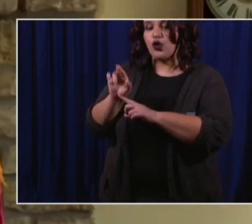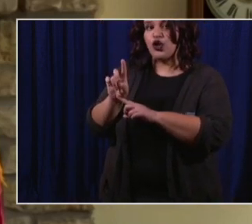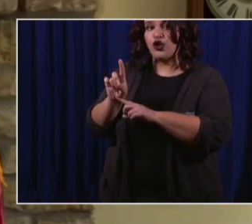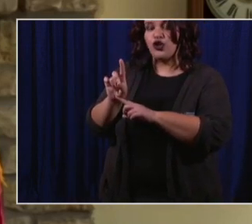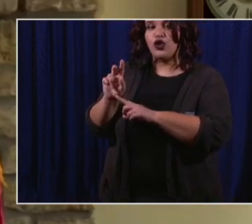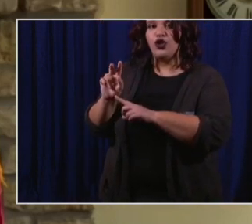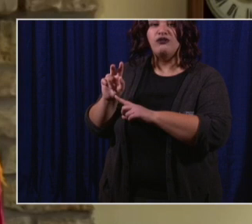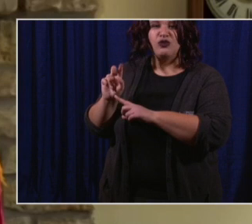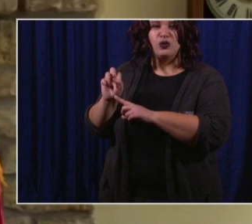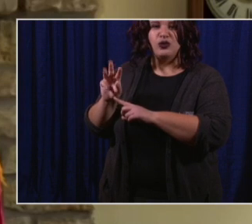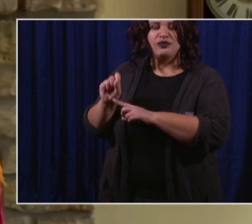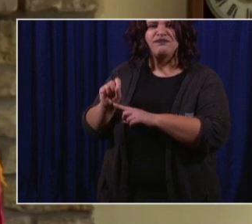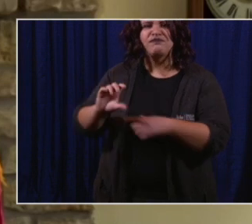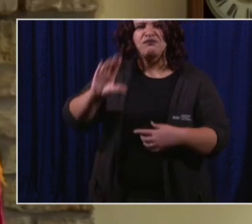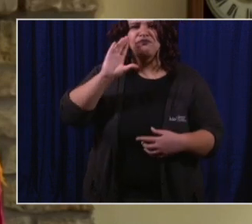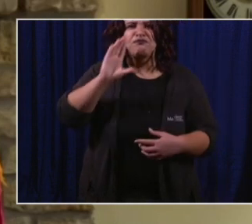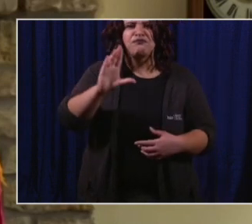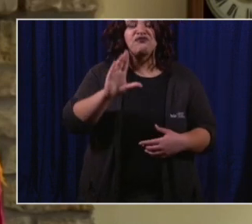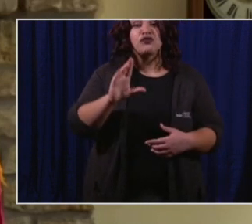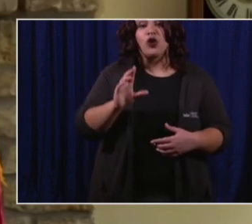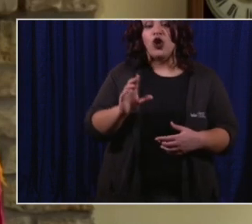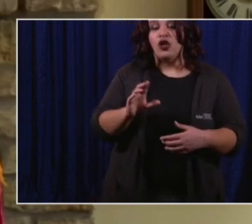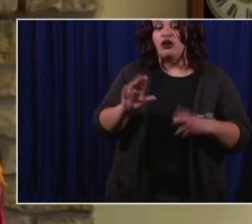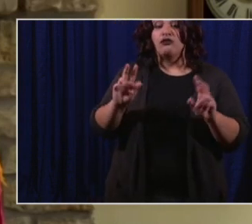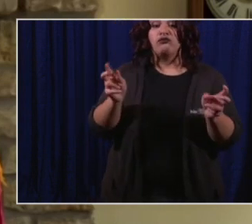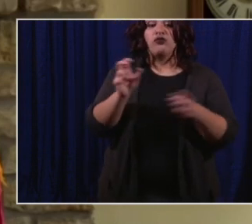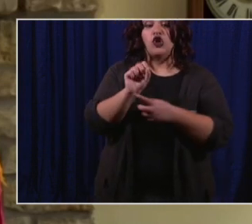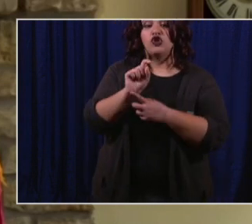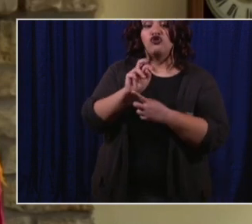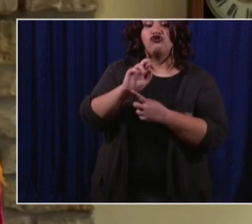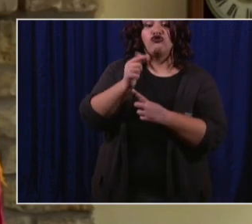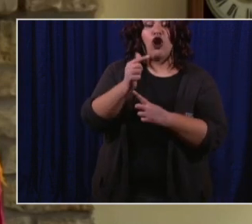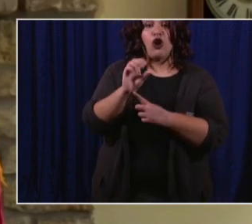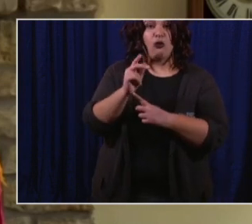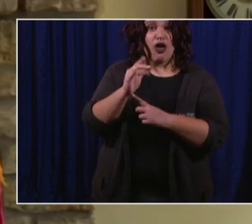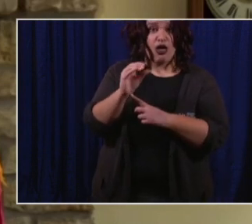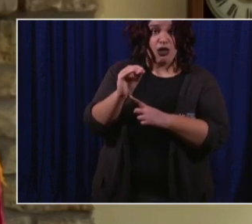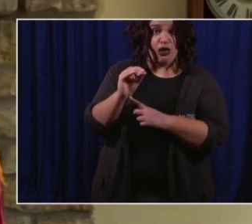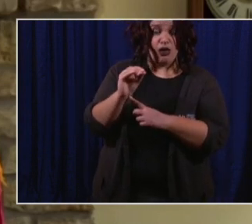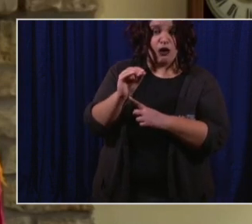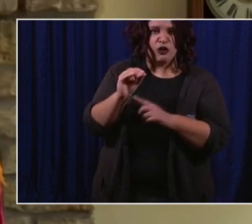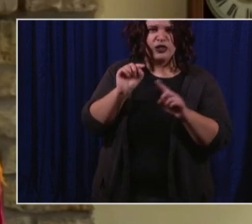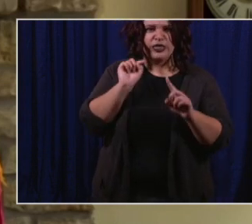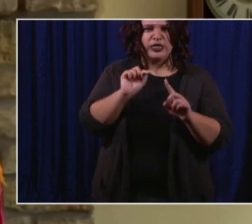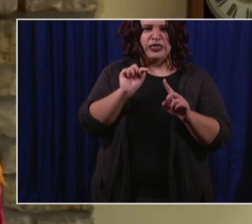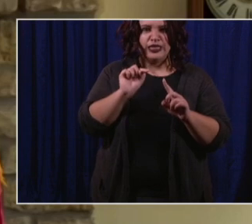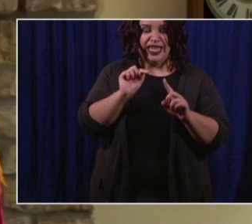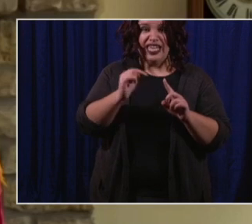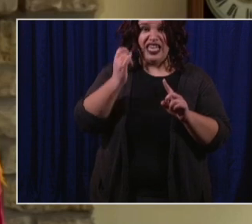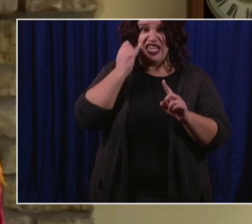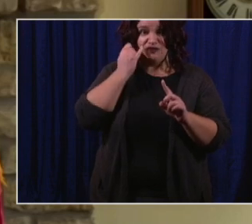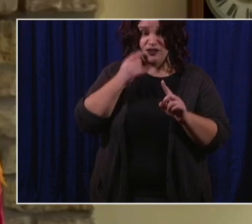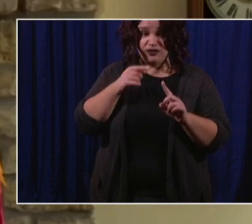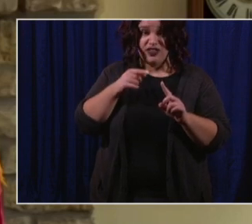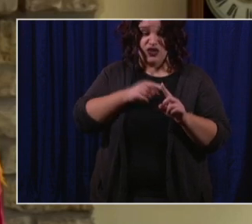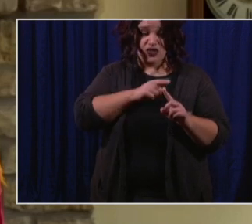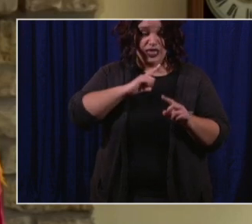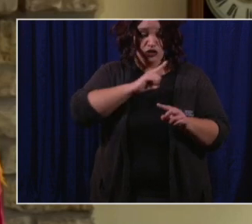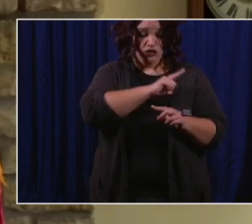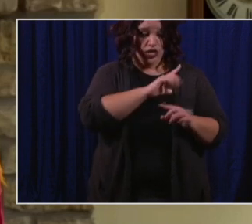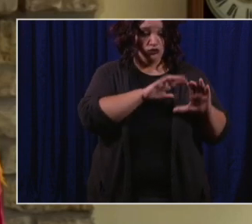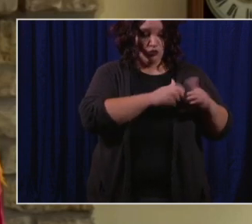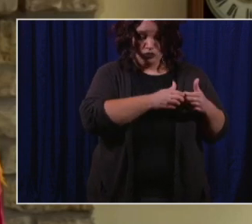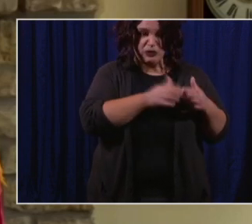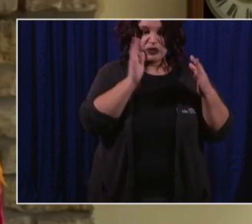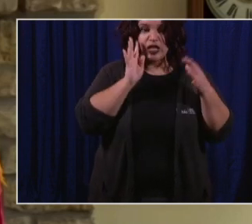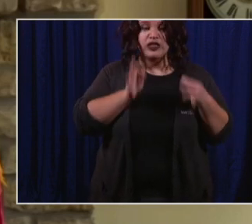your Strong Ohio proposal, obviously the lame duck session is quickly approaching. If this does not pass this GA,